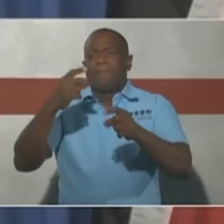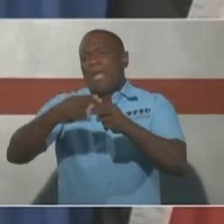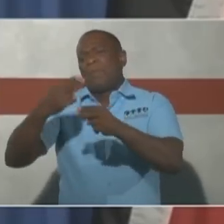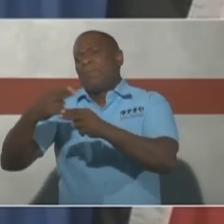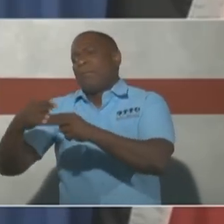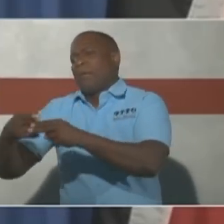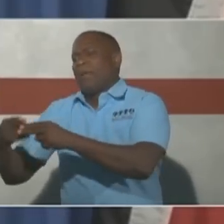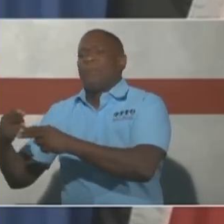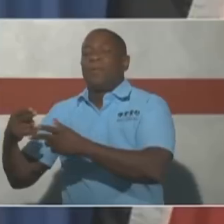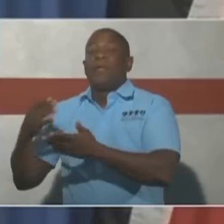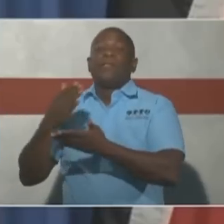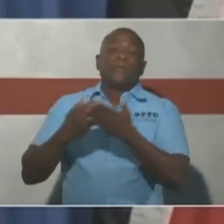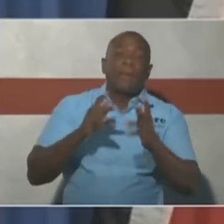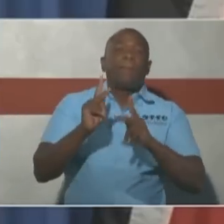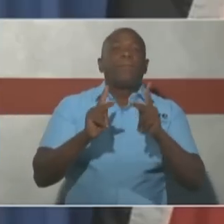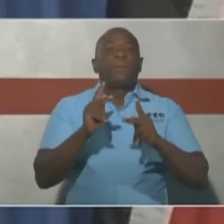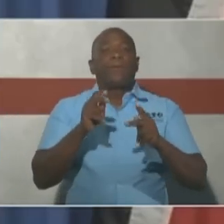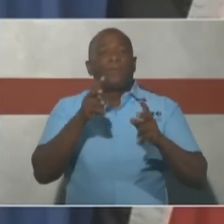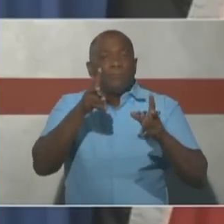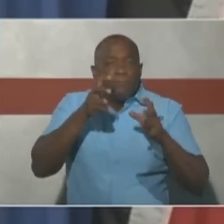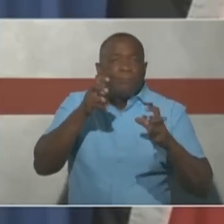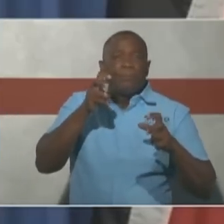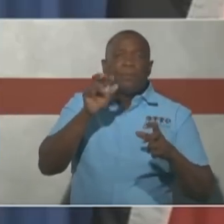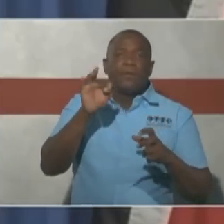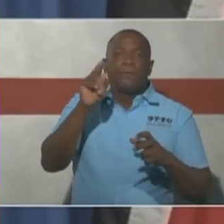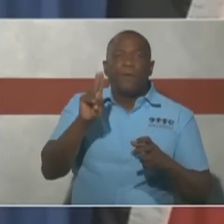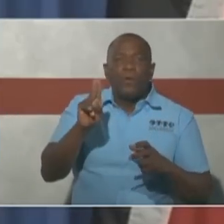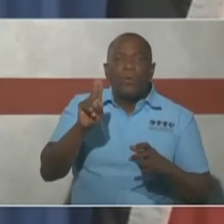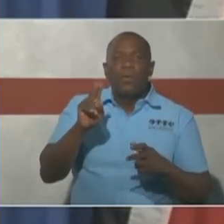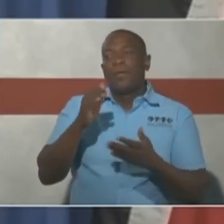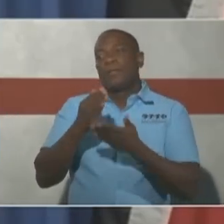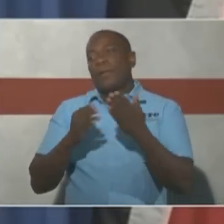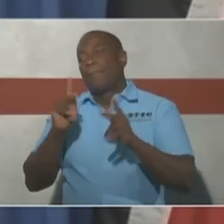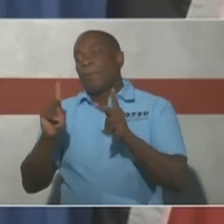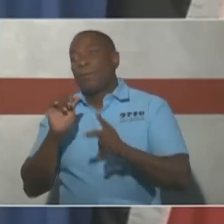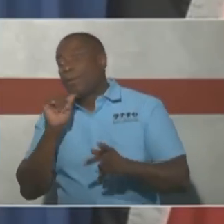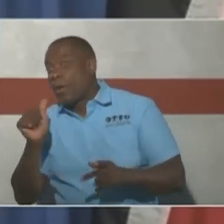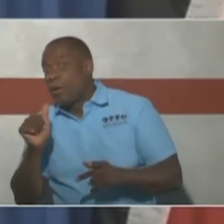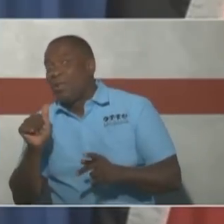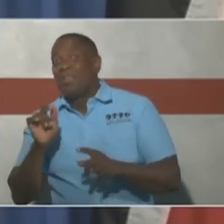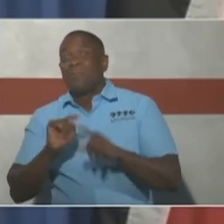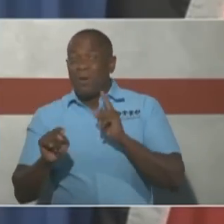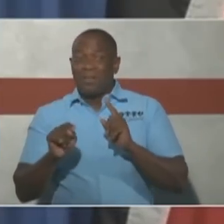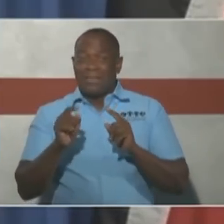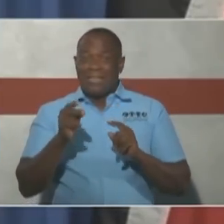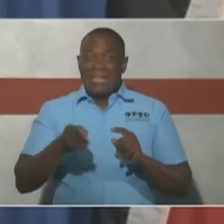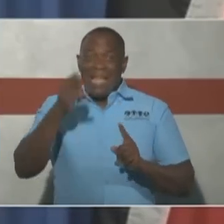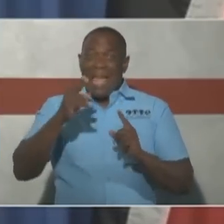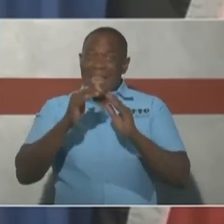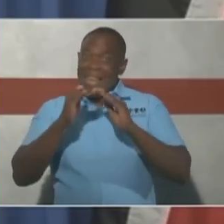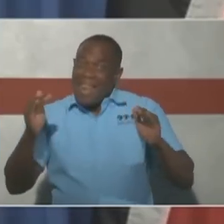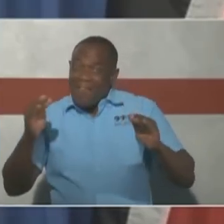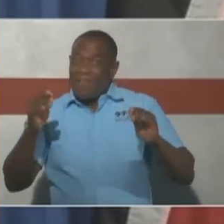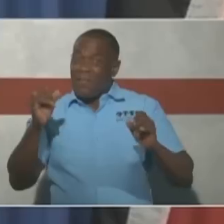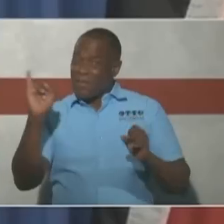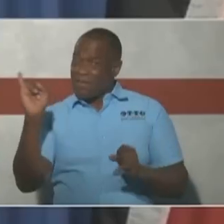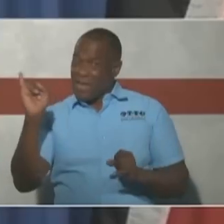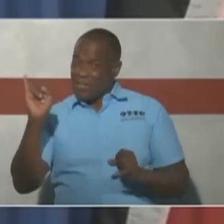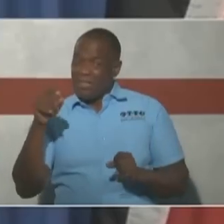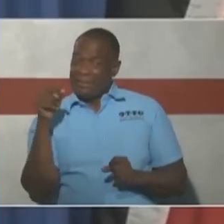and we are expecting that the virus is getting to a situation where